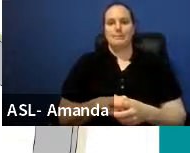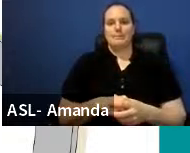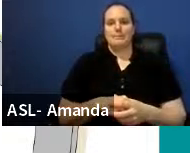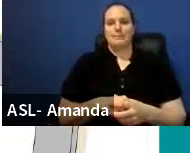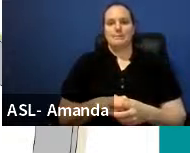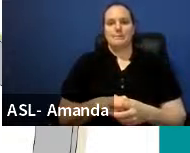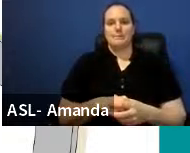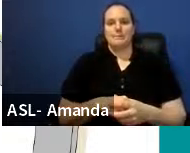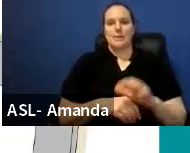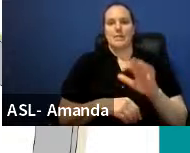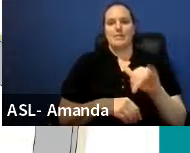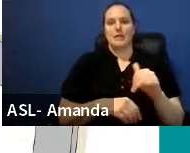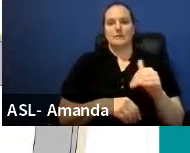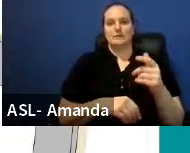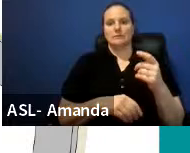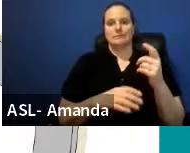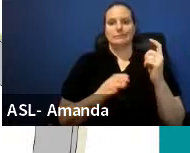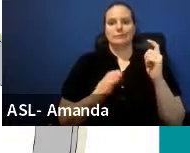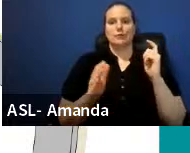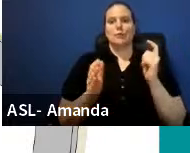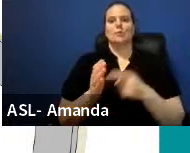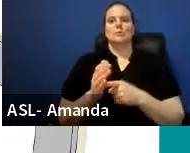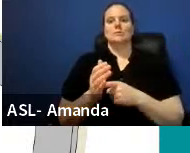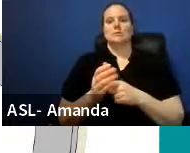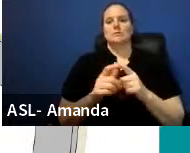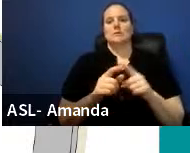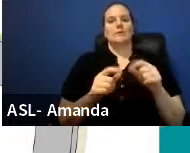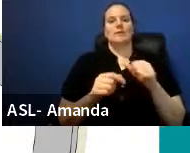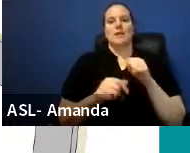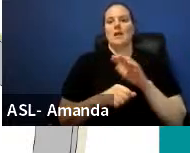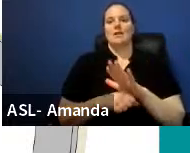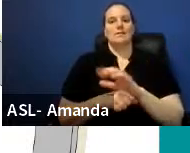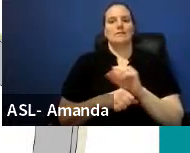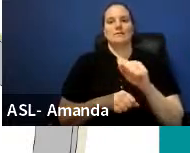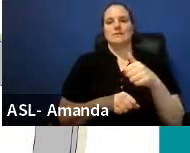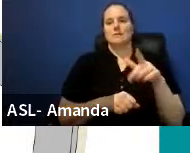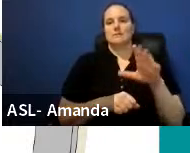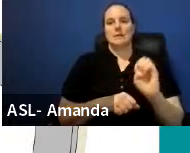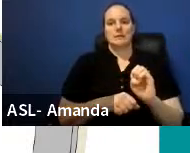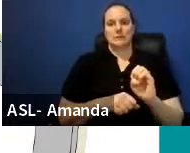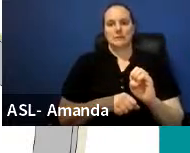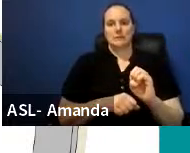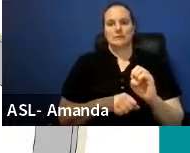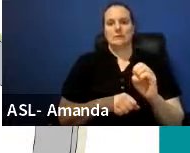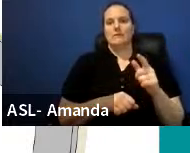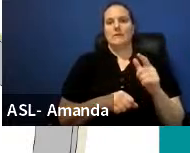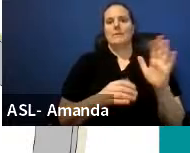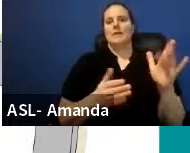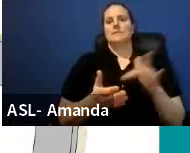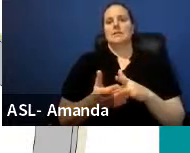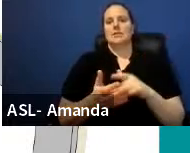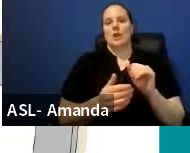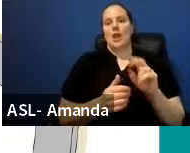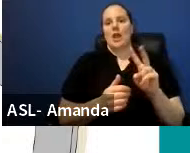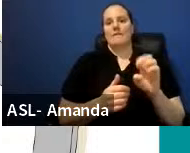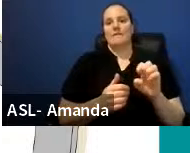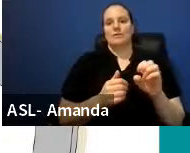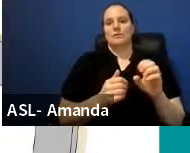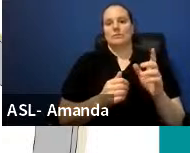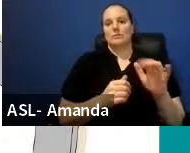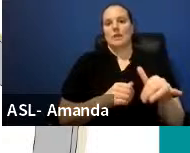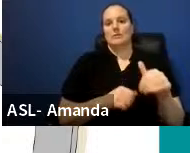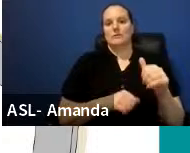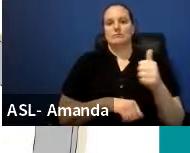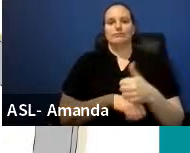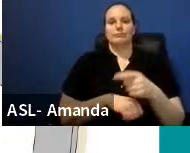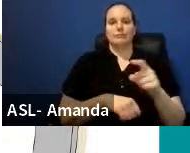that's just a notable difference of this one. Just there wasn't enough space. Given the Center Avenue, we're considering that a